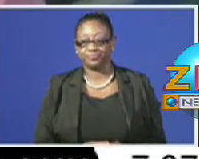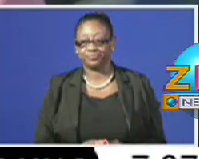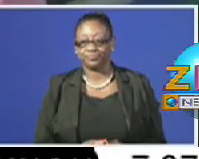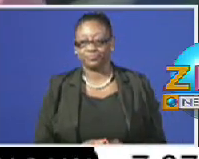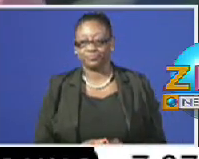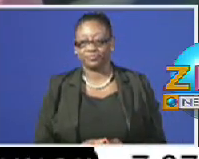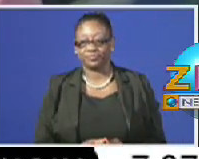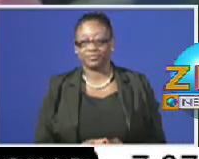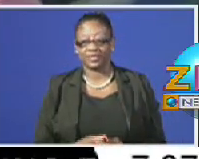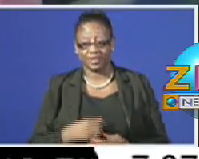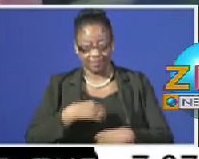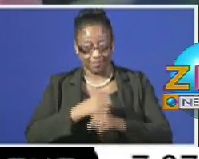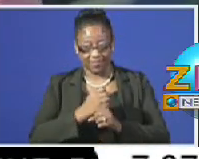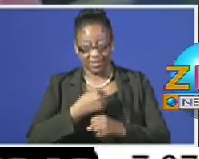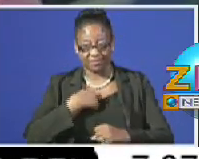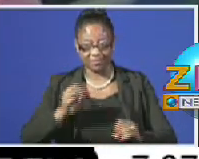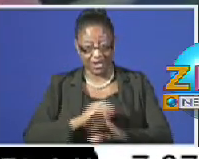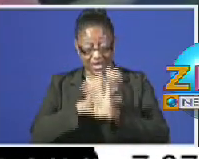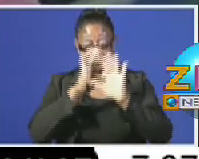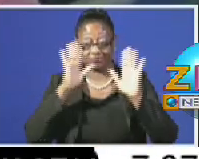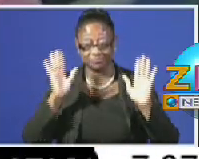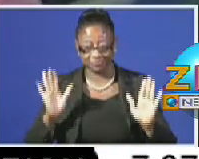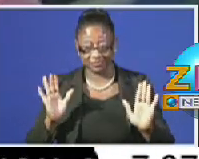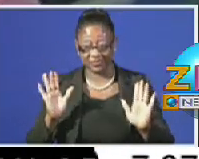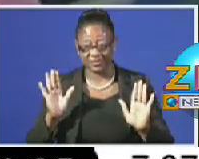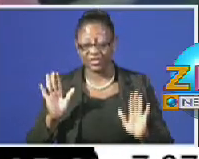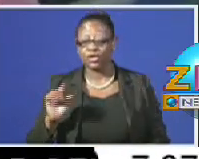Let me be very clear. A negative